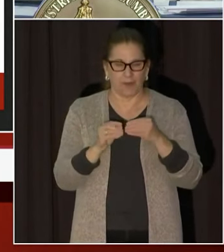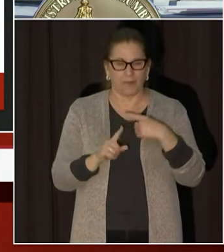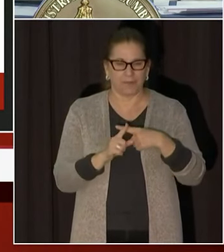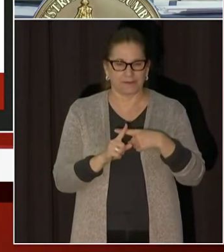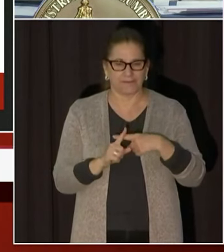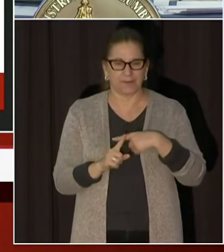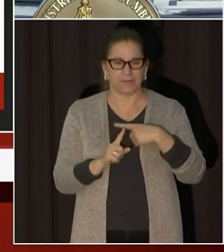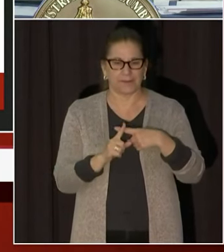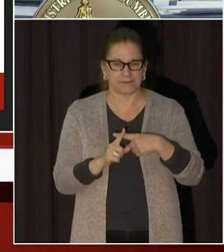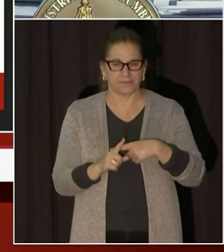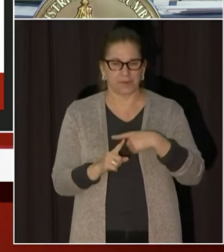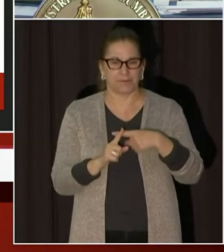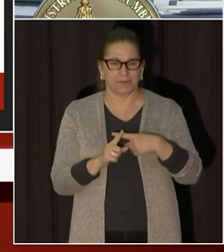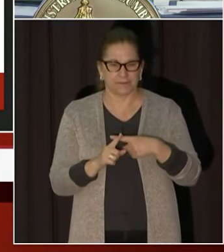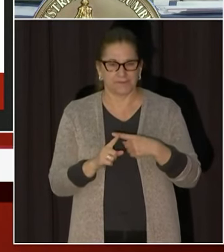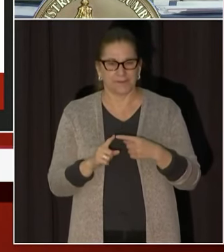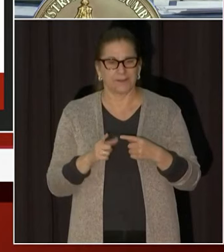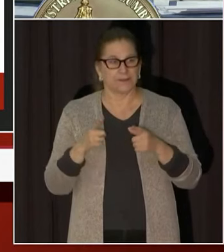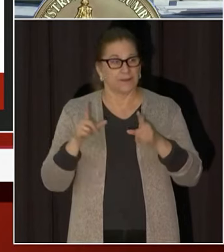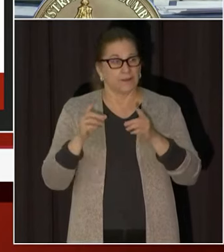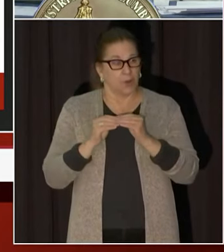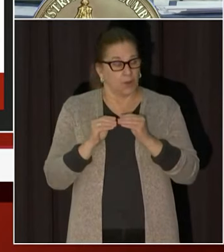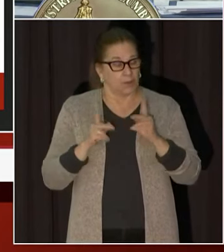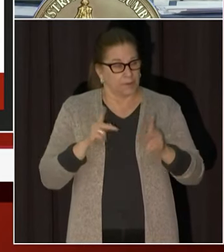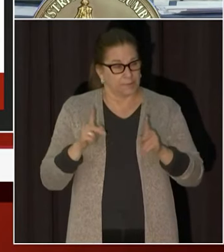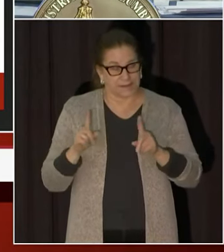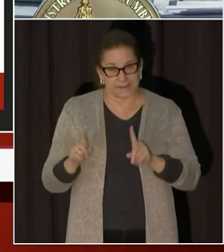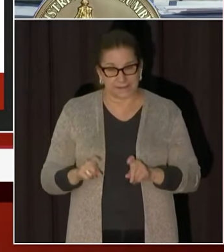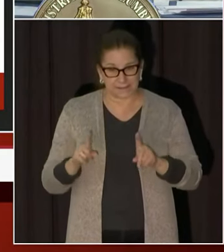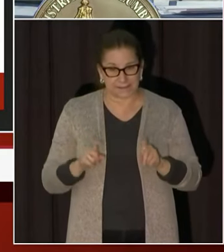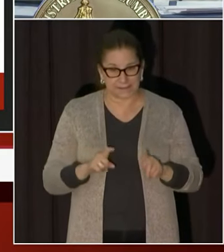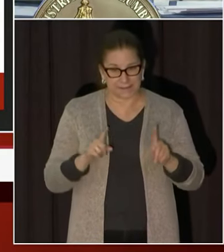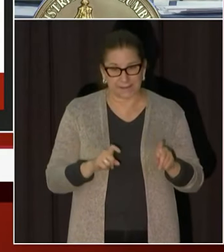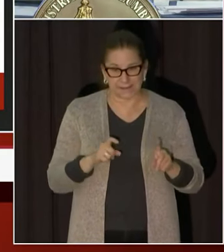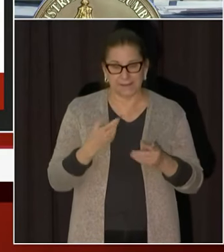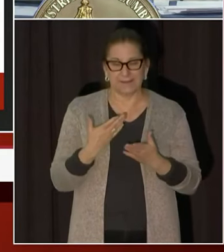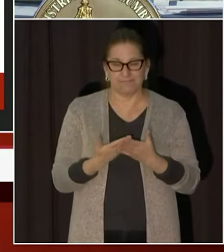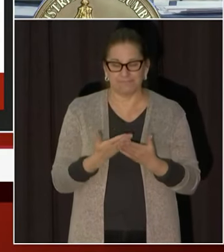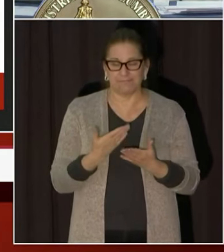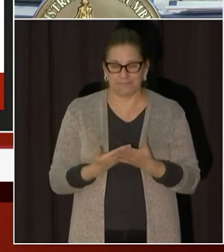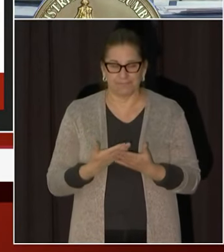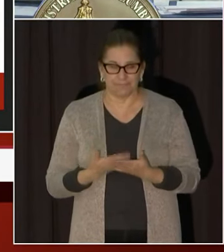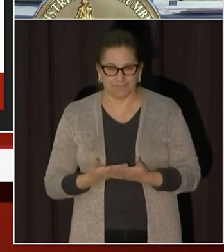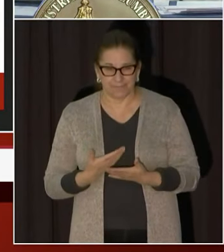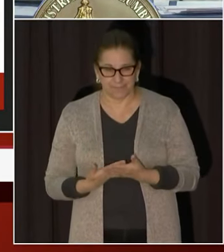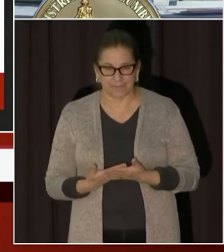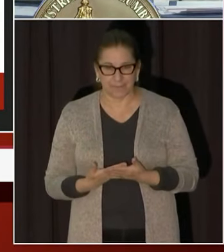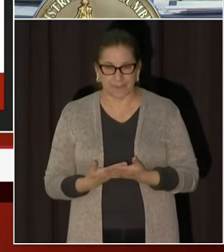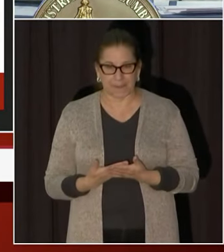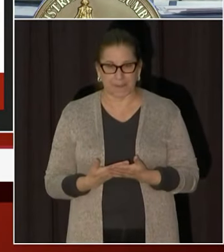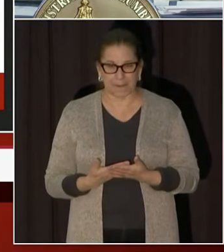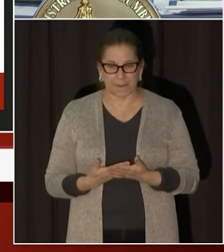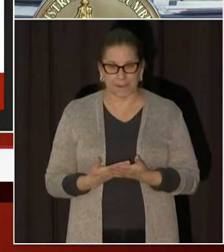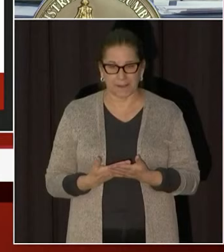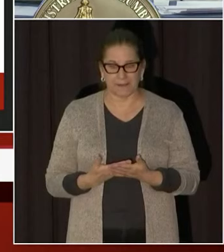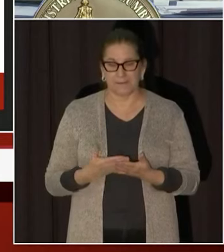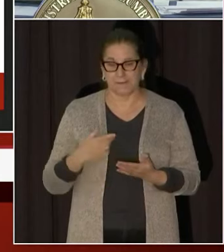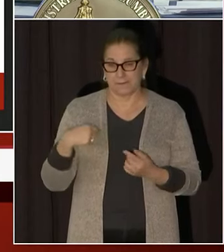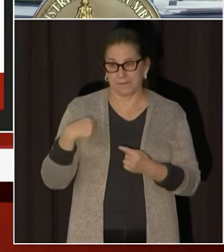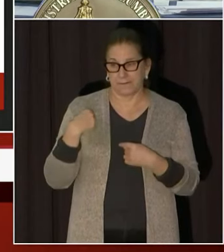the number of people being tested. And this is after very robust outreach over the last week to 10